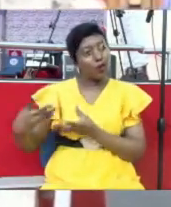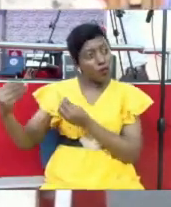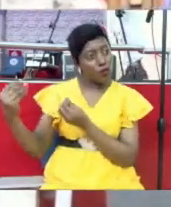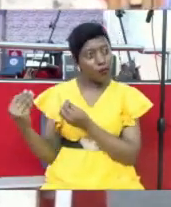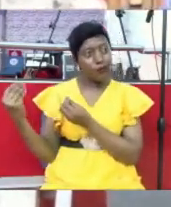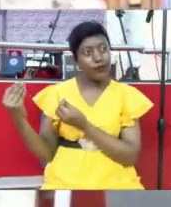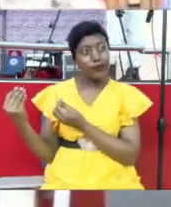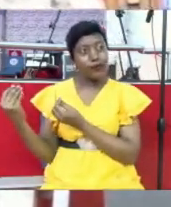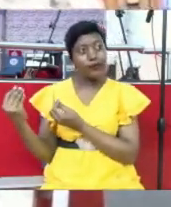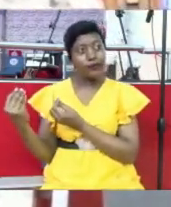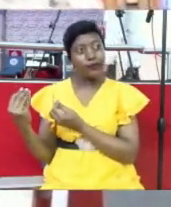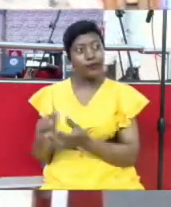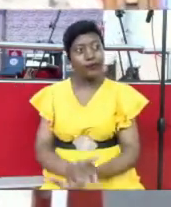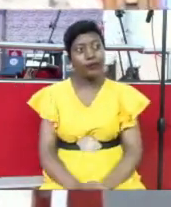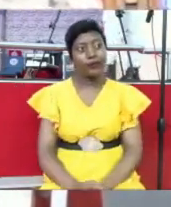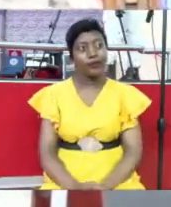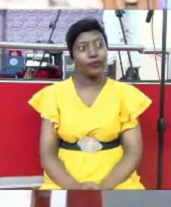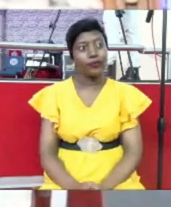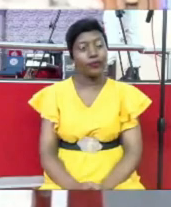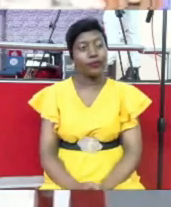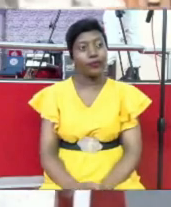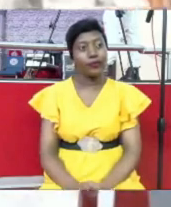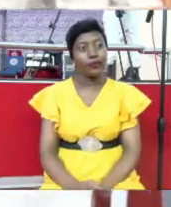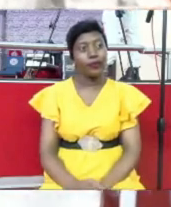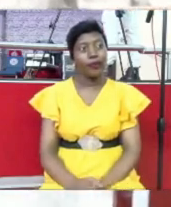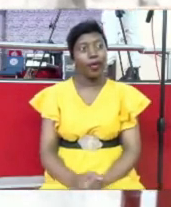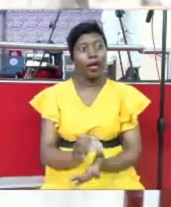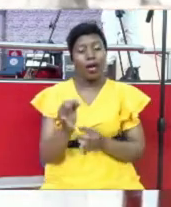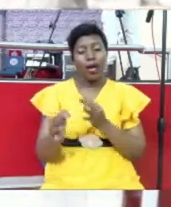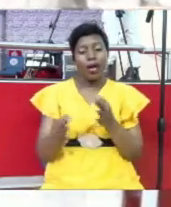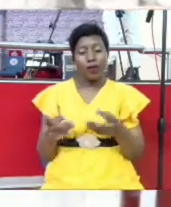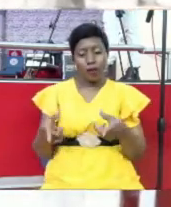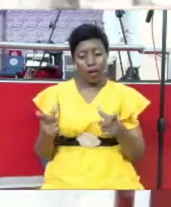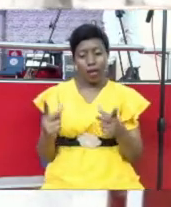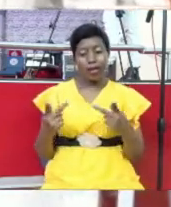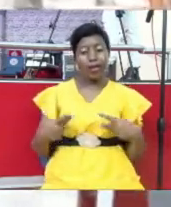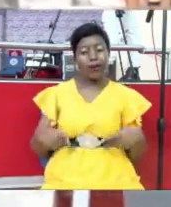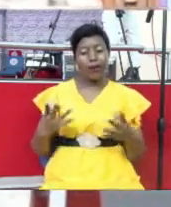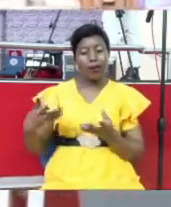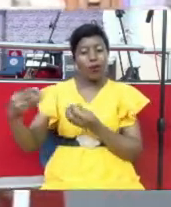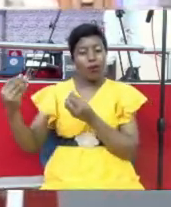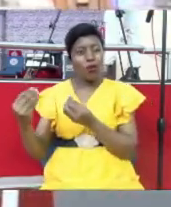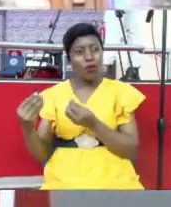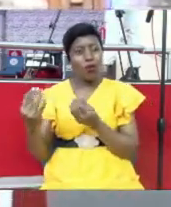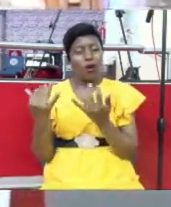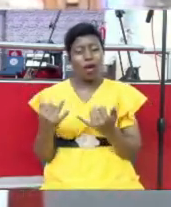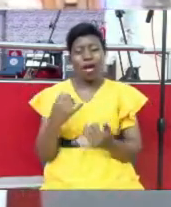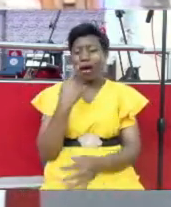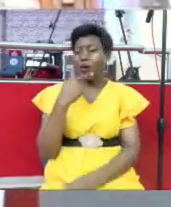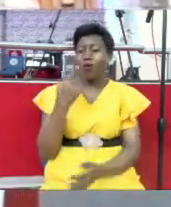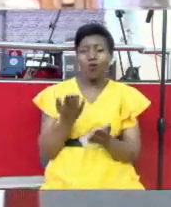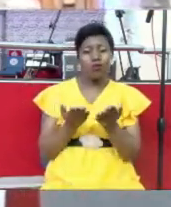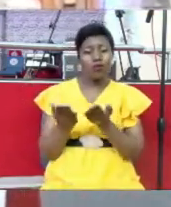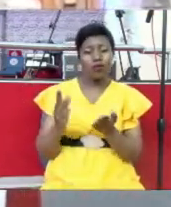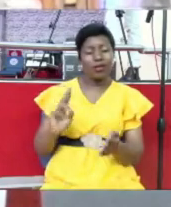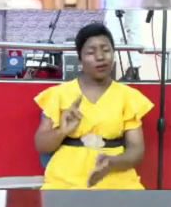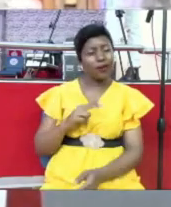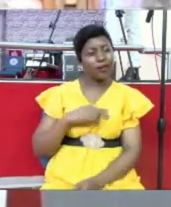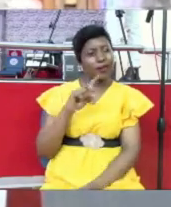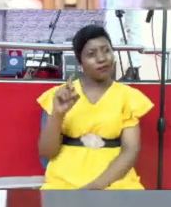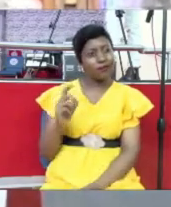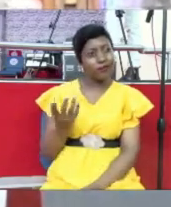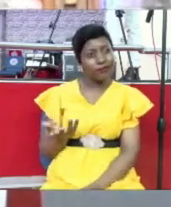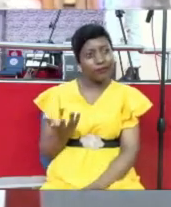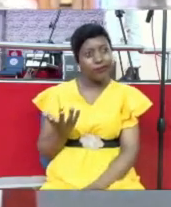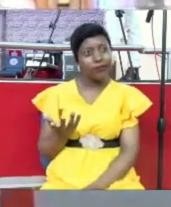wake anaambia watu acha watu wangu waende. If we let them go, who will serve us? Na tukiachilia waende ni nani atatutumikia? And so